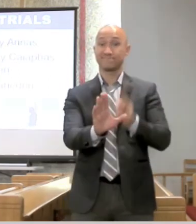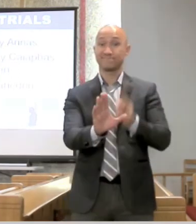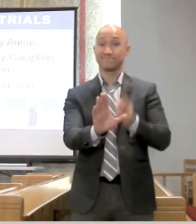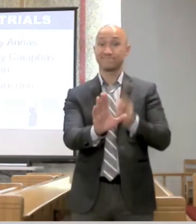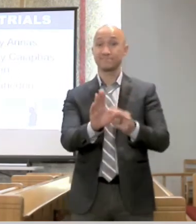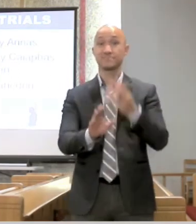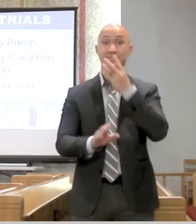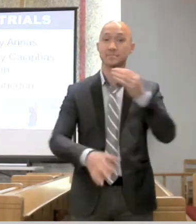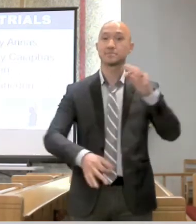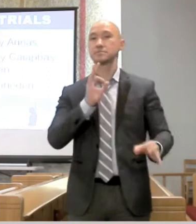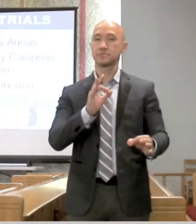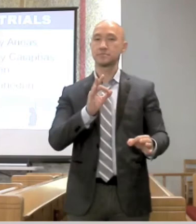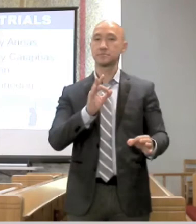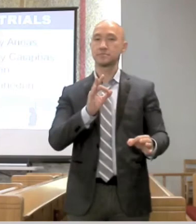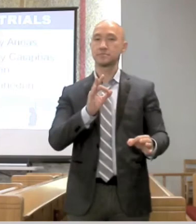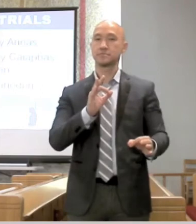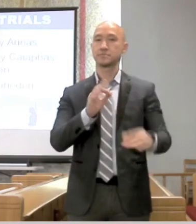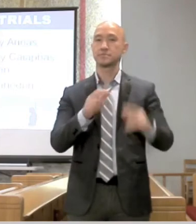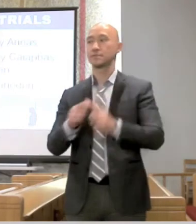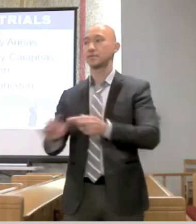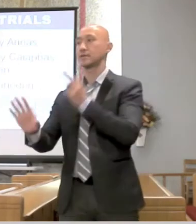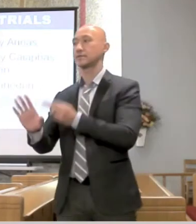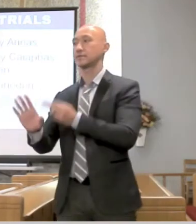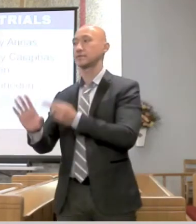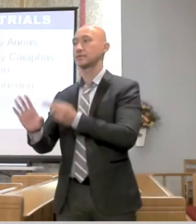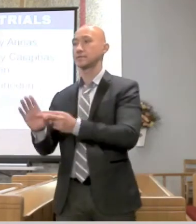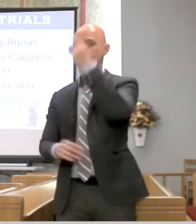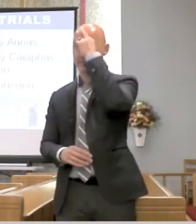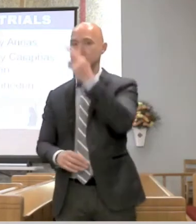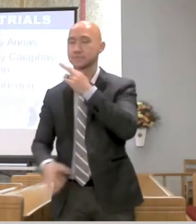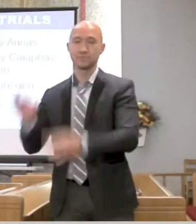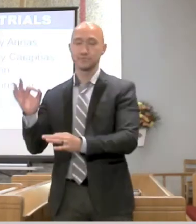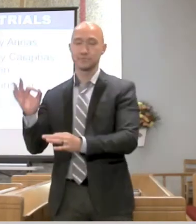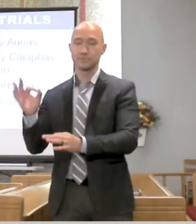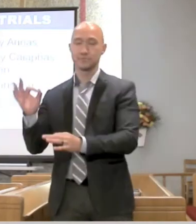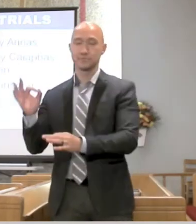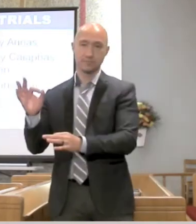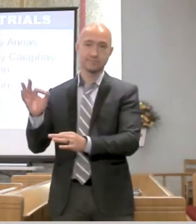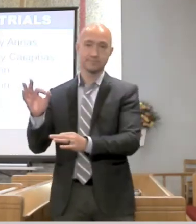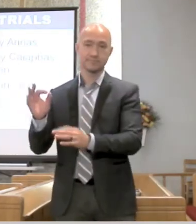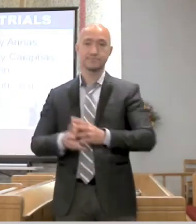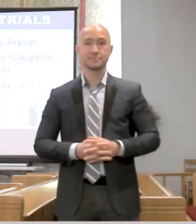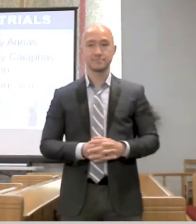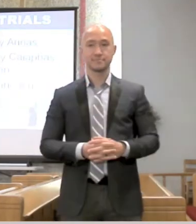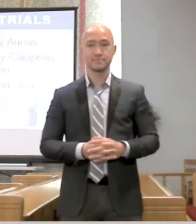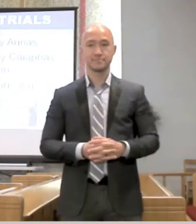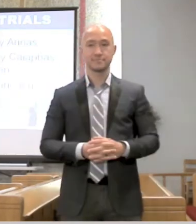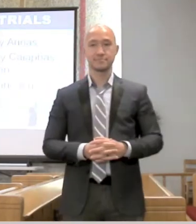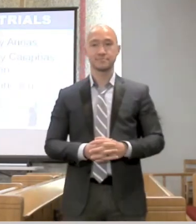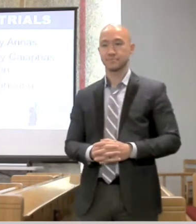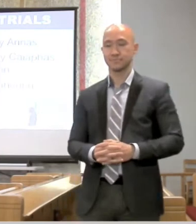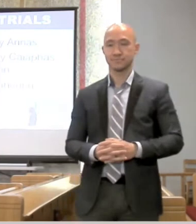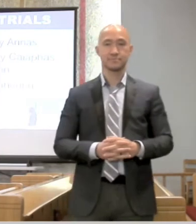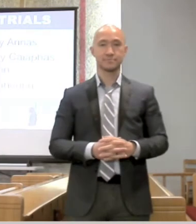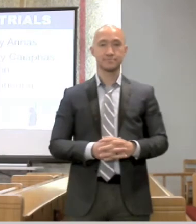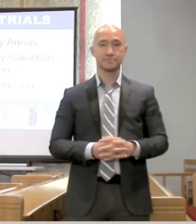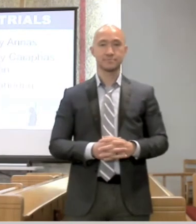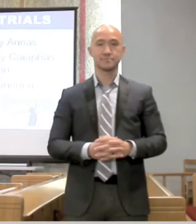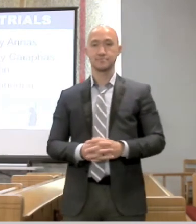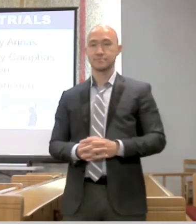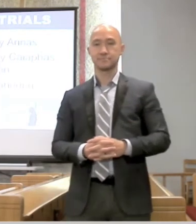we can sum it up in 3 ways, 3 points here. First, he was prosecuted by Annas. The mob that